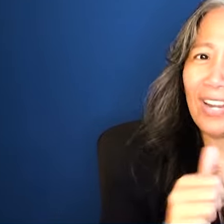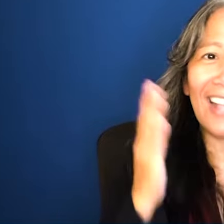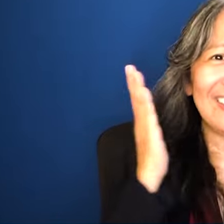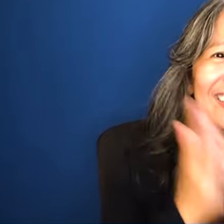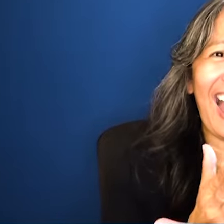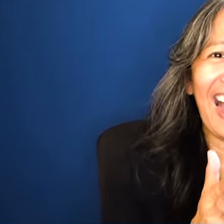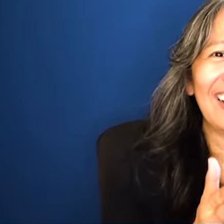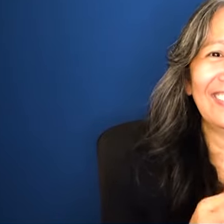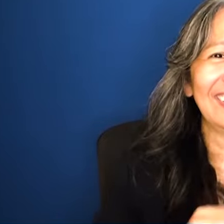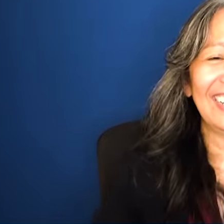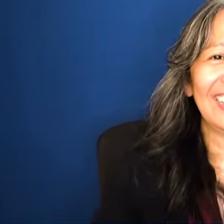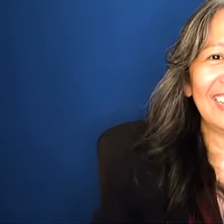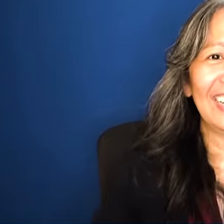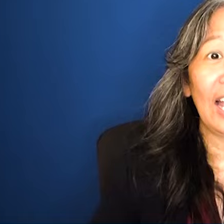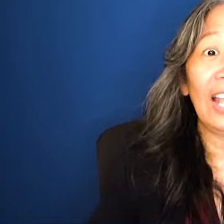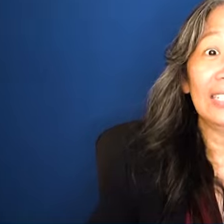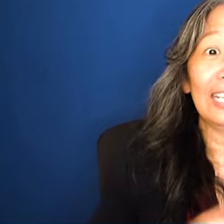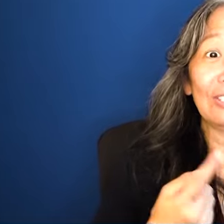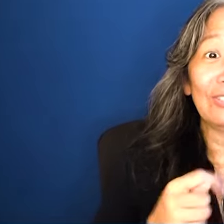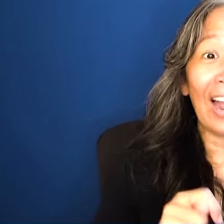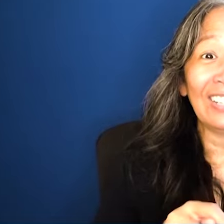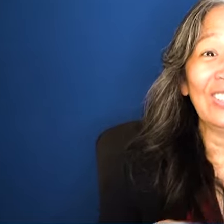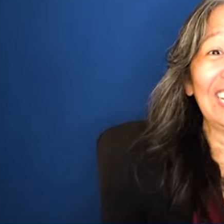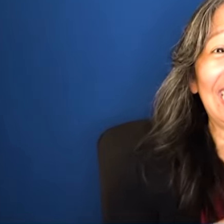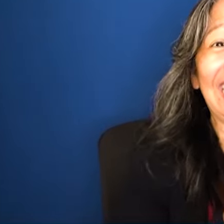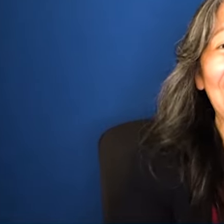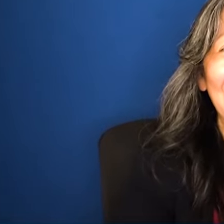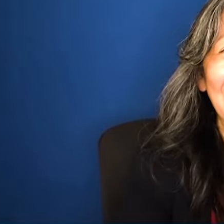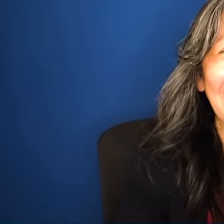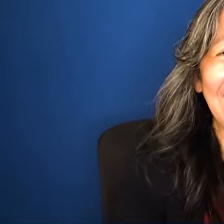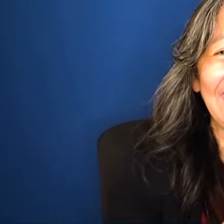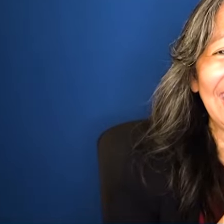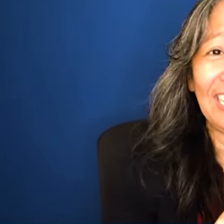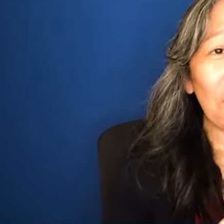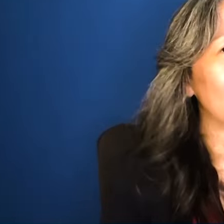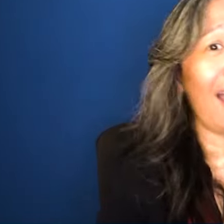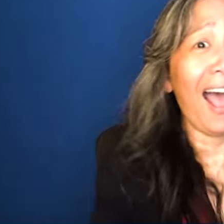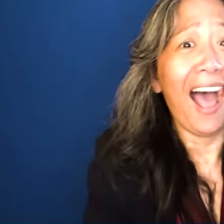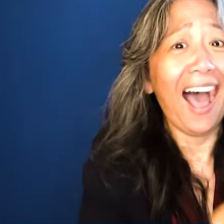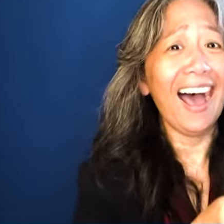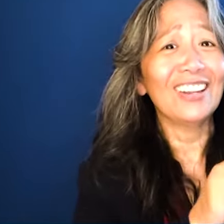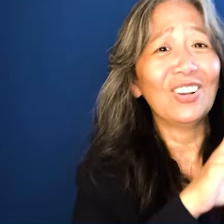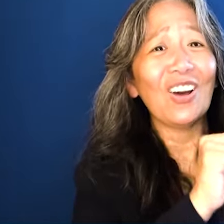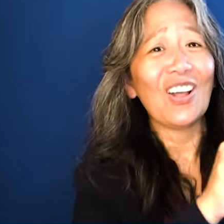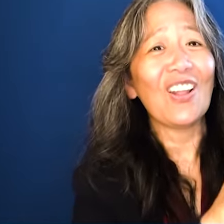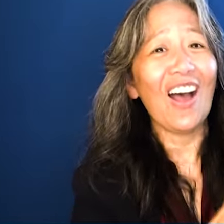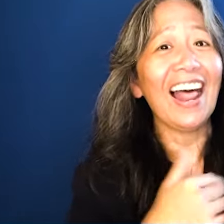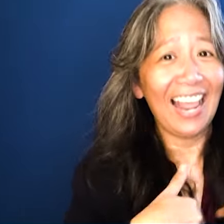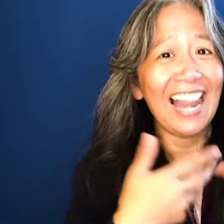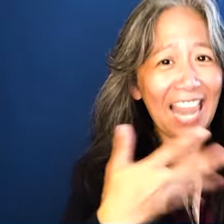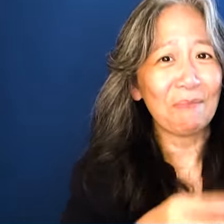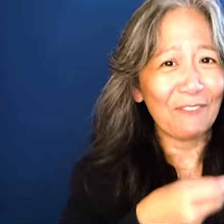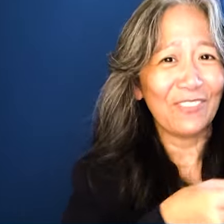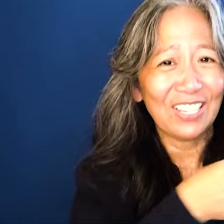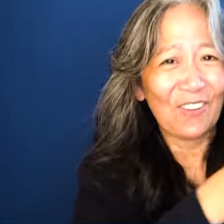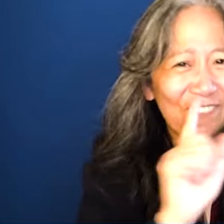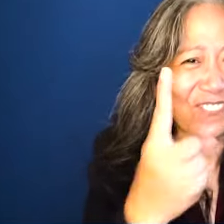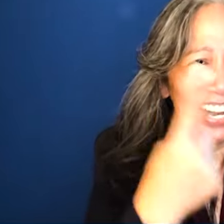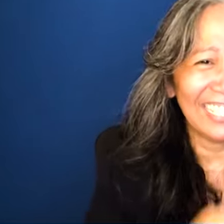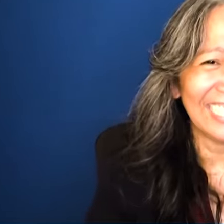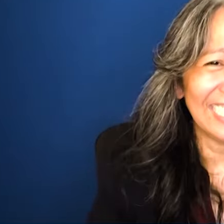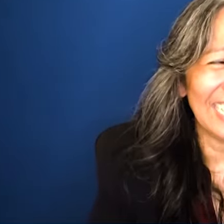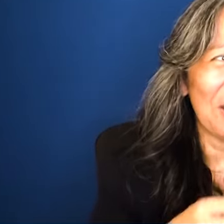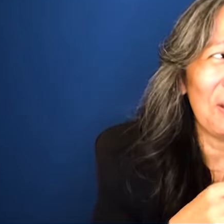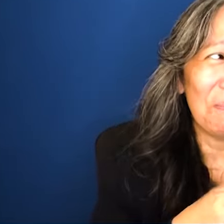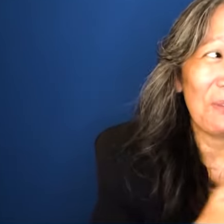wouldn't stop. It would get to the point where they're trying to leave and she wouldn't let them. She's like, no, let me feed you first so